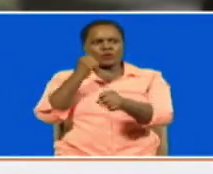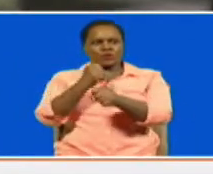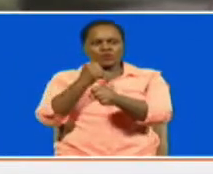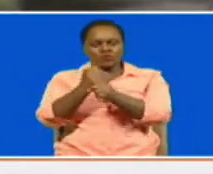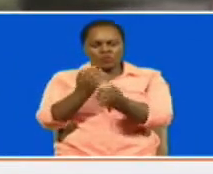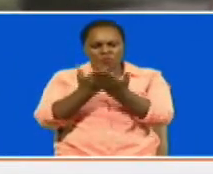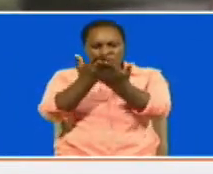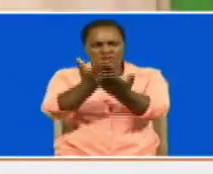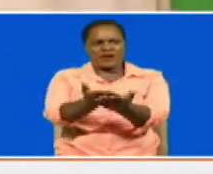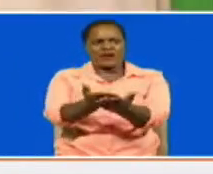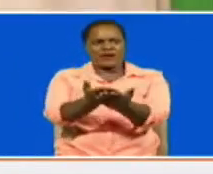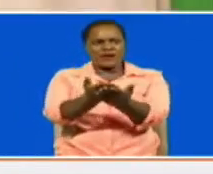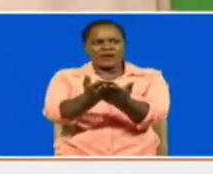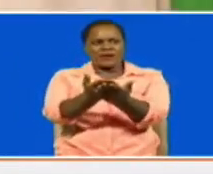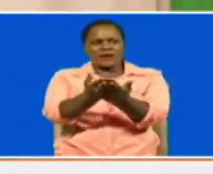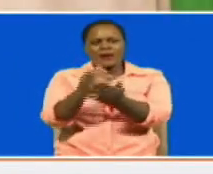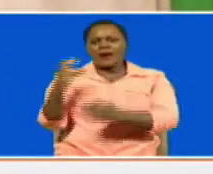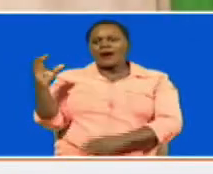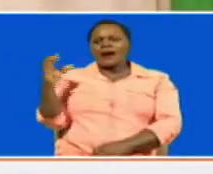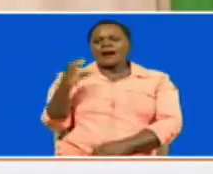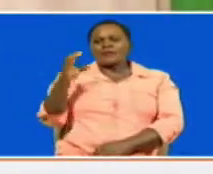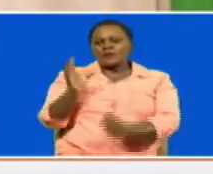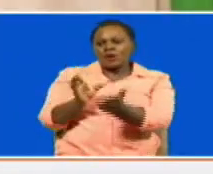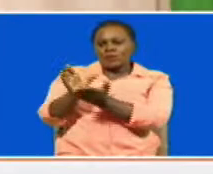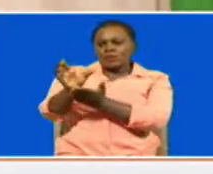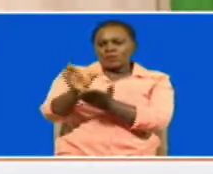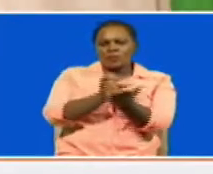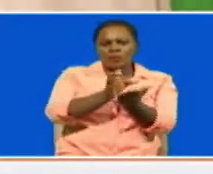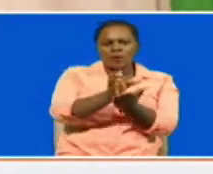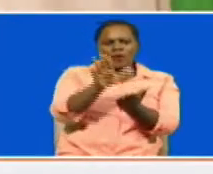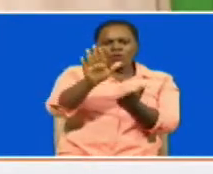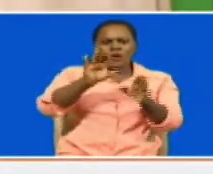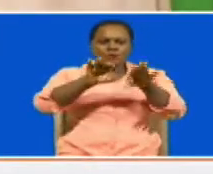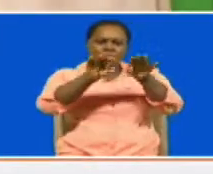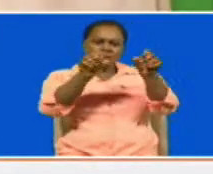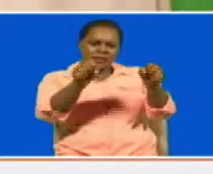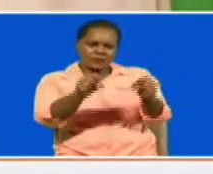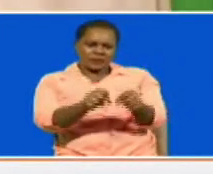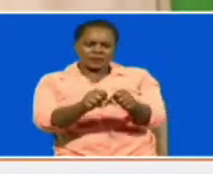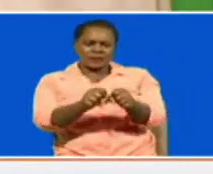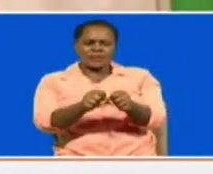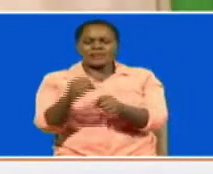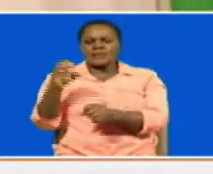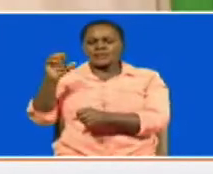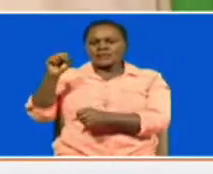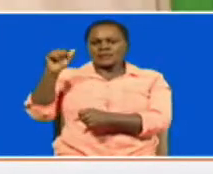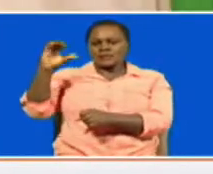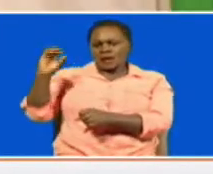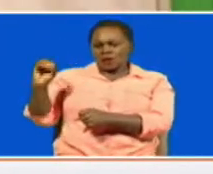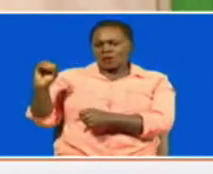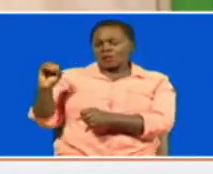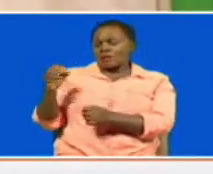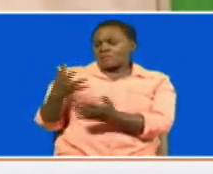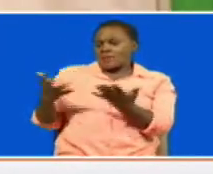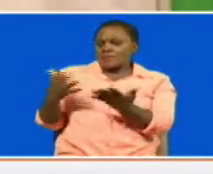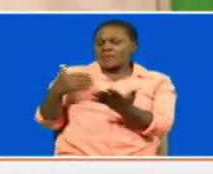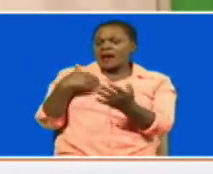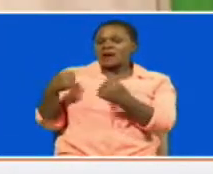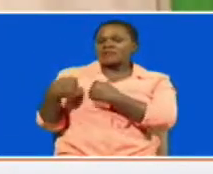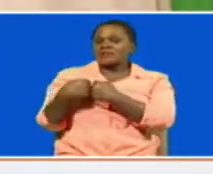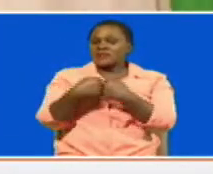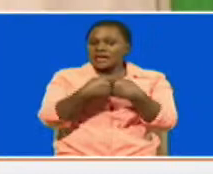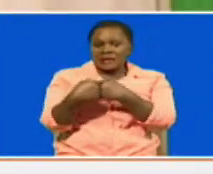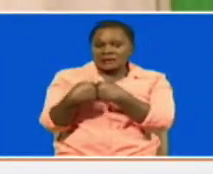provision for capitalization of your society, of your circle, so that in case of